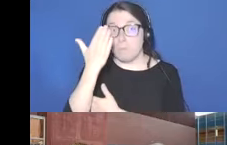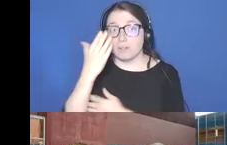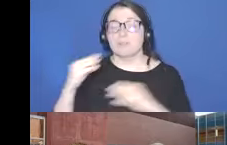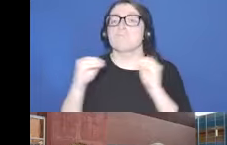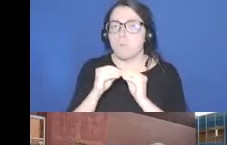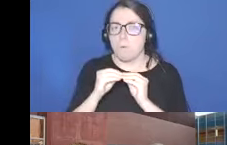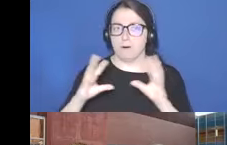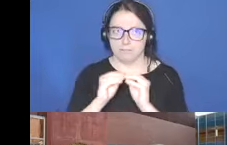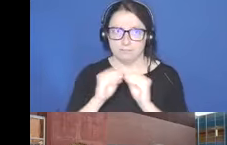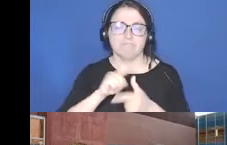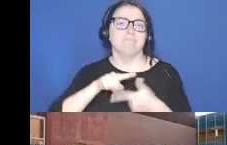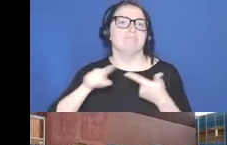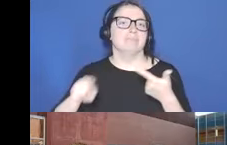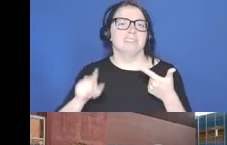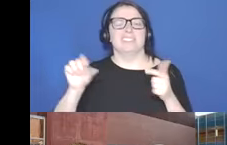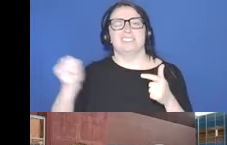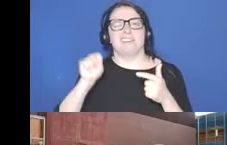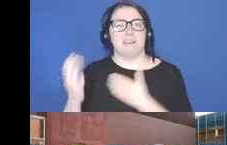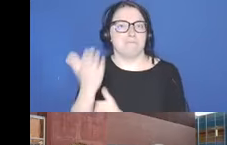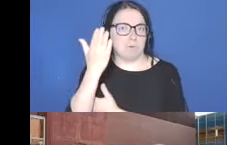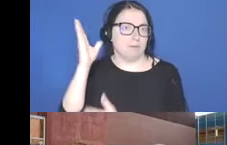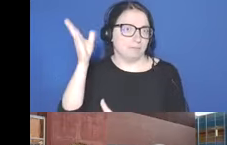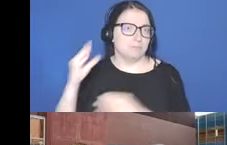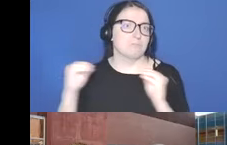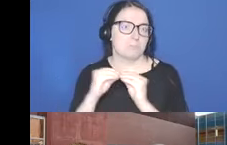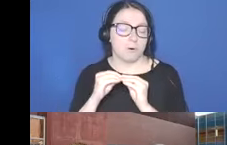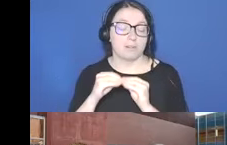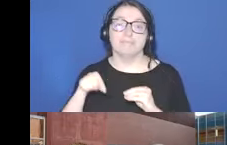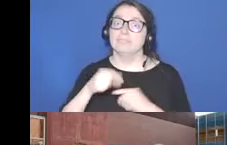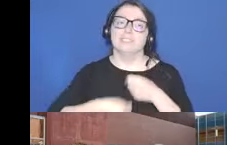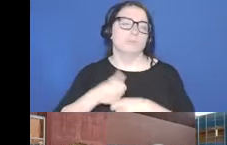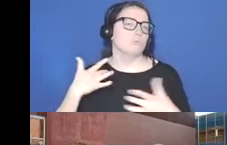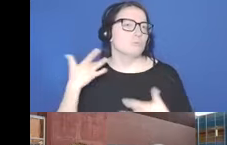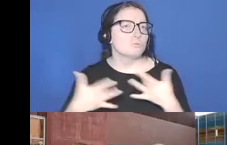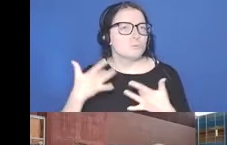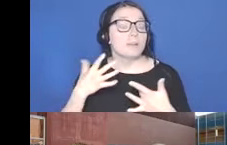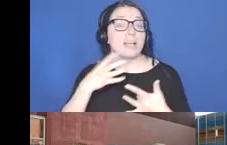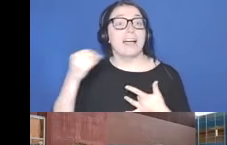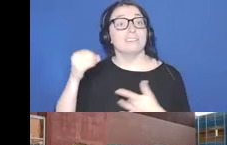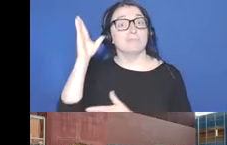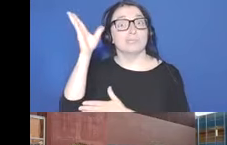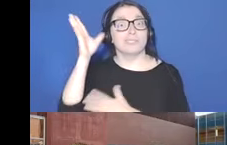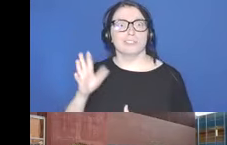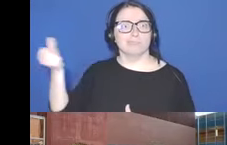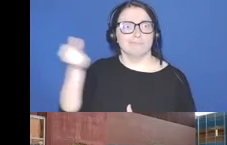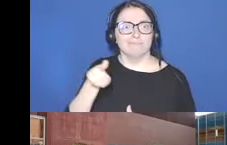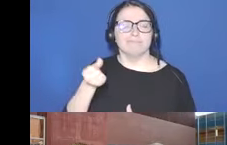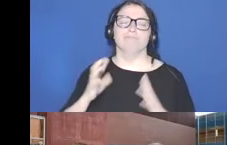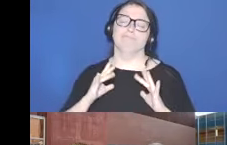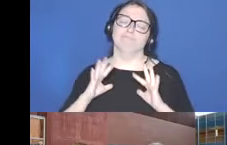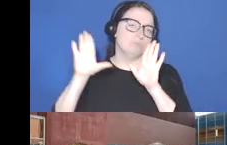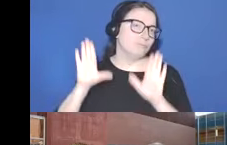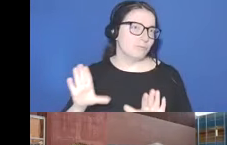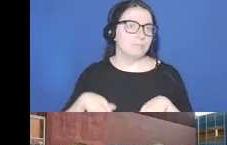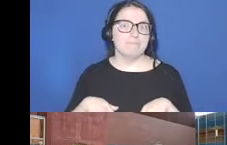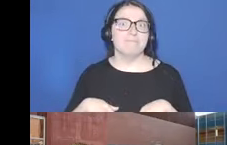Saturday morning. We're excited for this year's presentations and our expert presenters. So we'll look forward to seeing you over the next 3